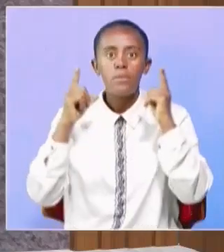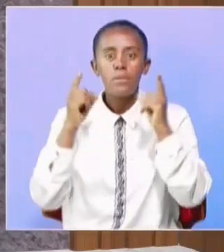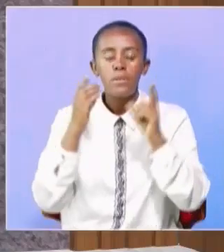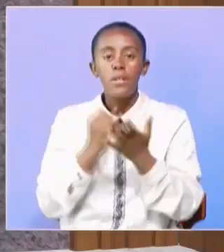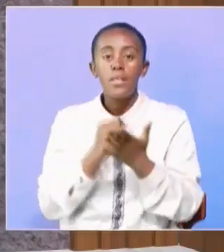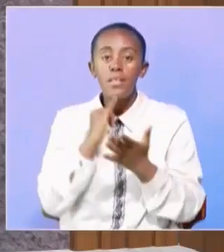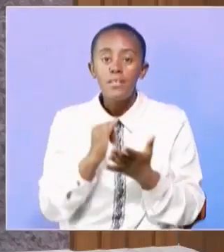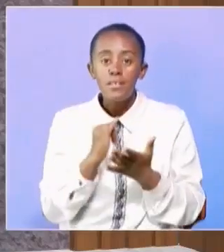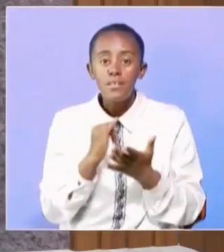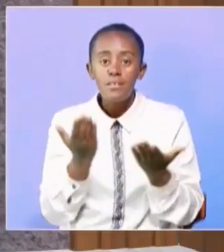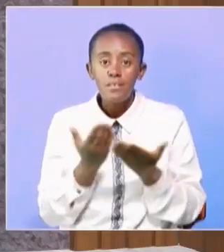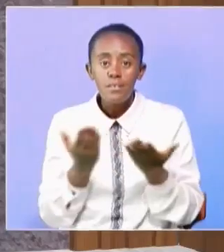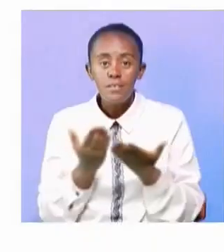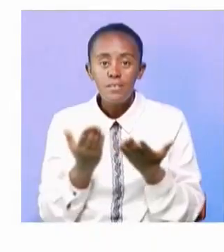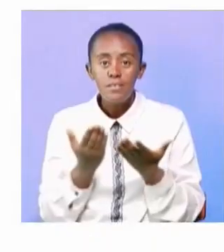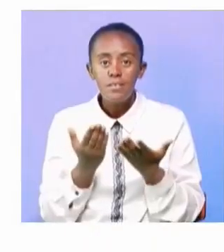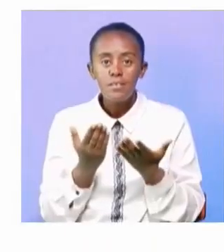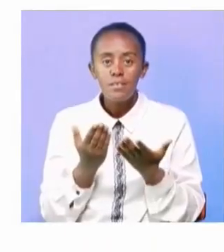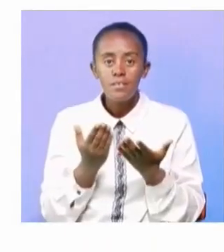is mostly at